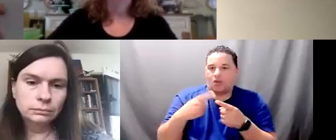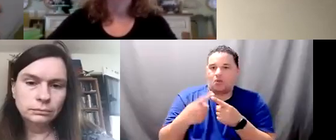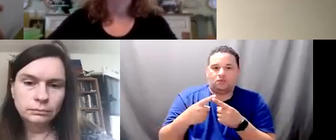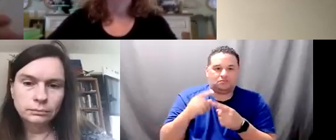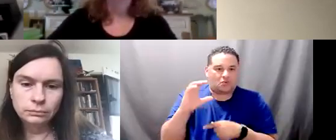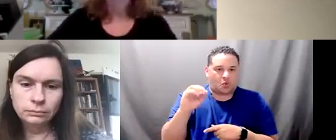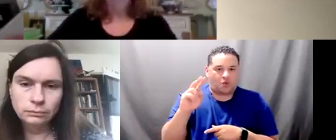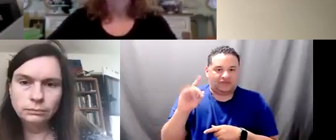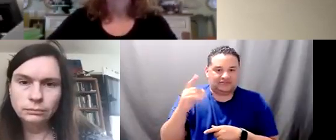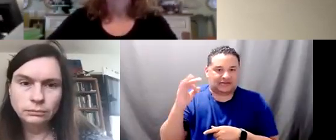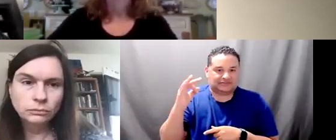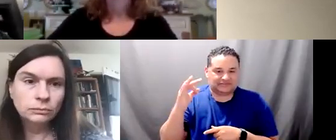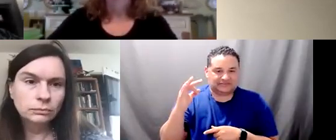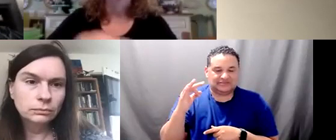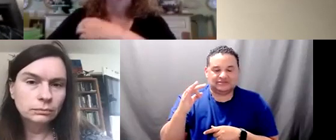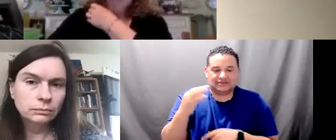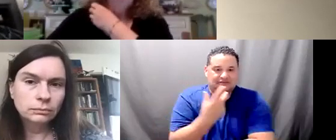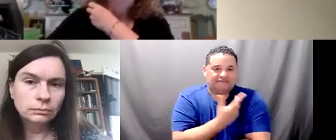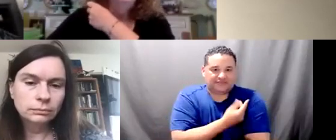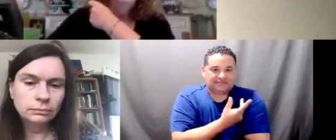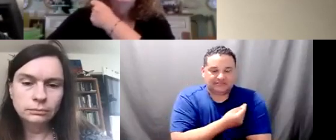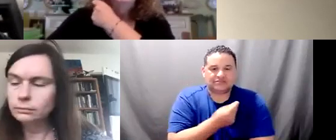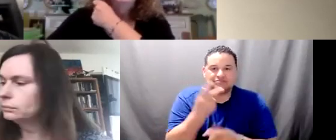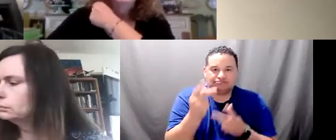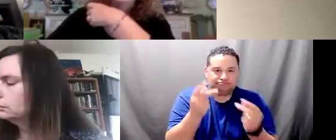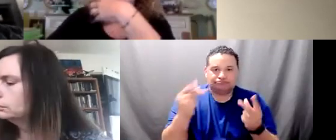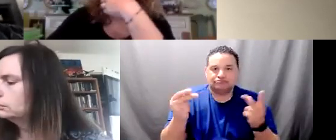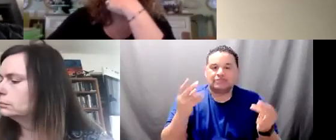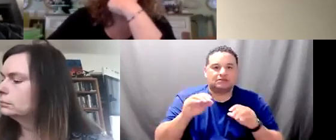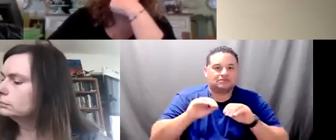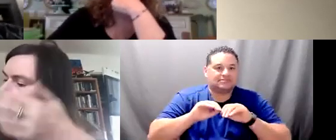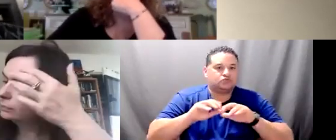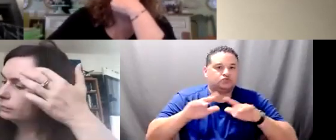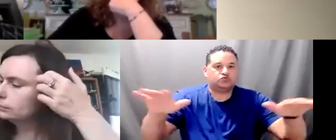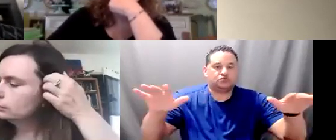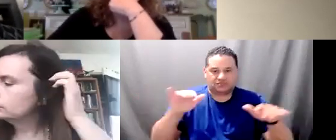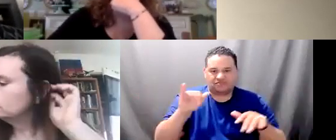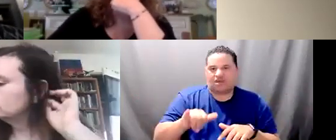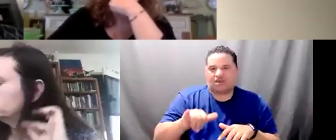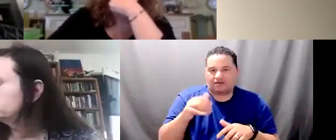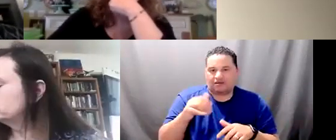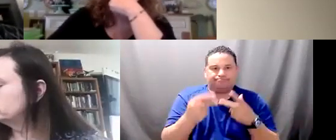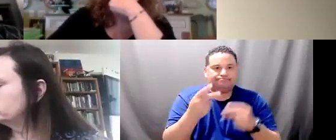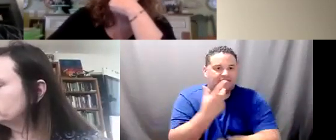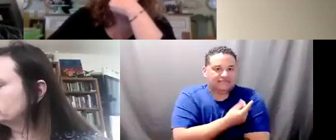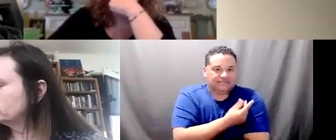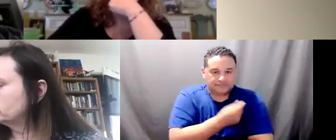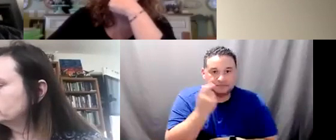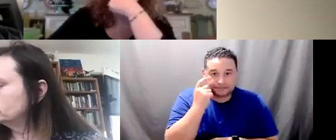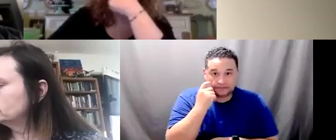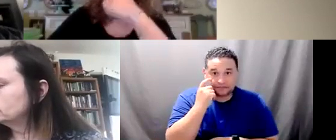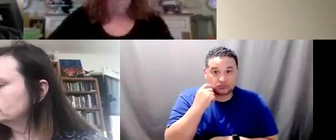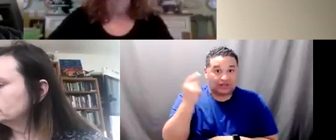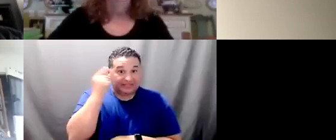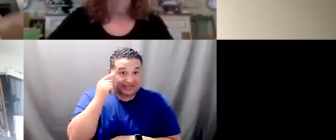COVID-19 vaccine and about the distribution of COVID-19 vaccine. So I think if we can get